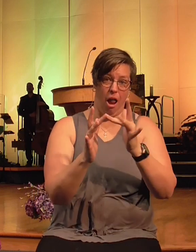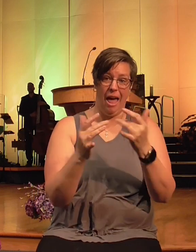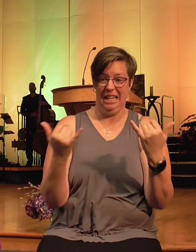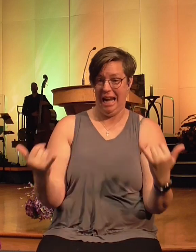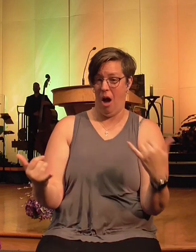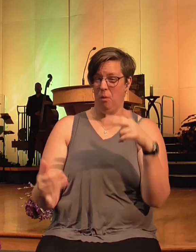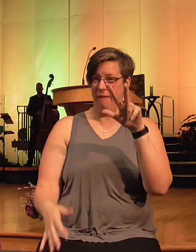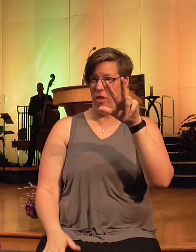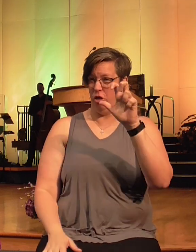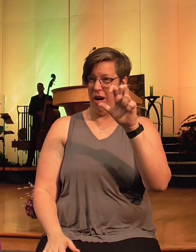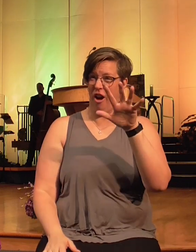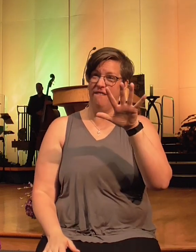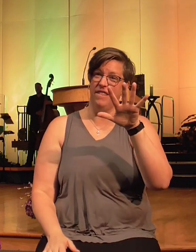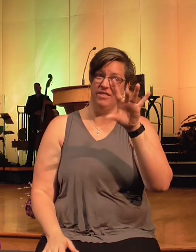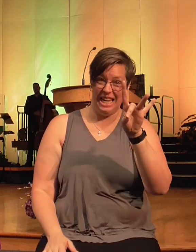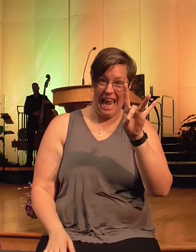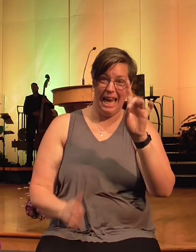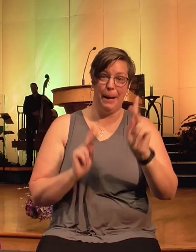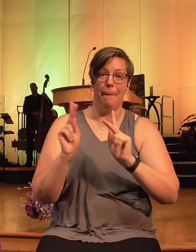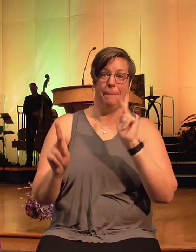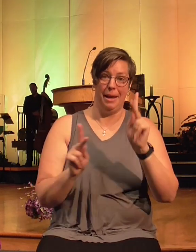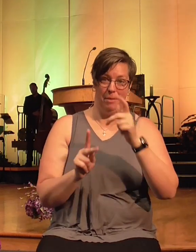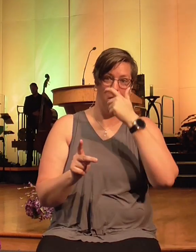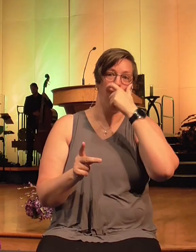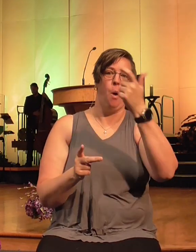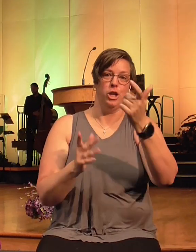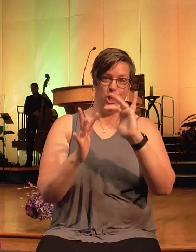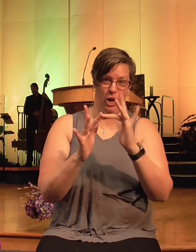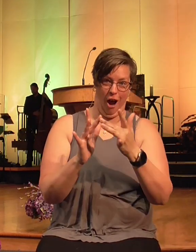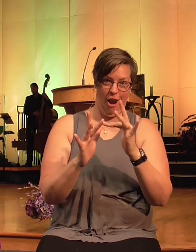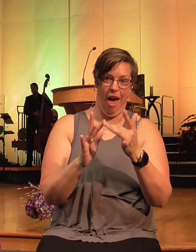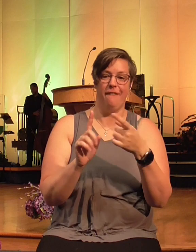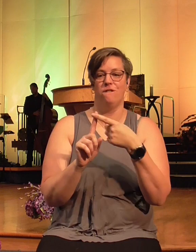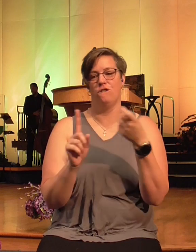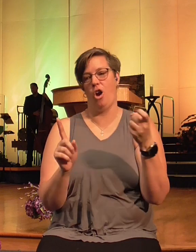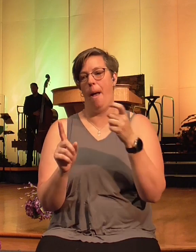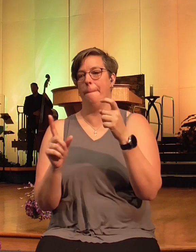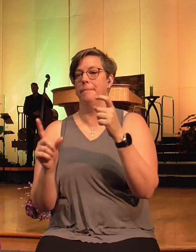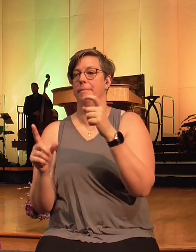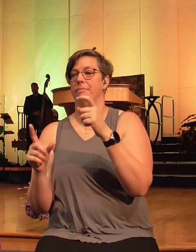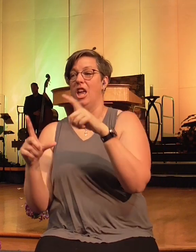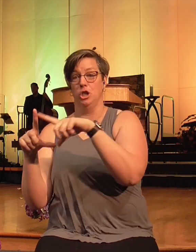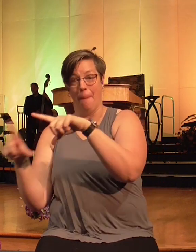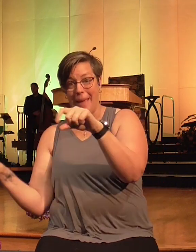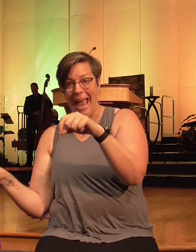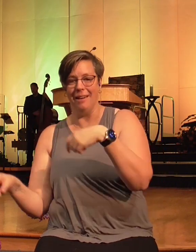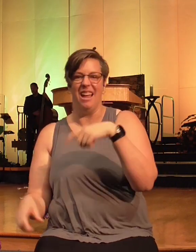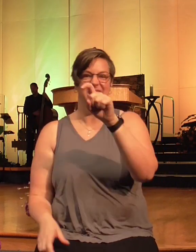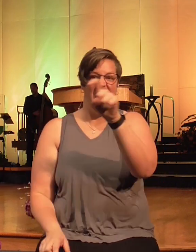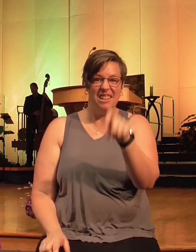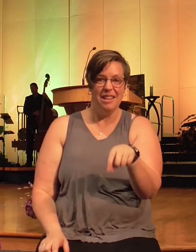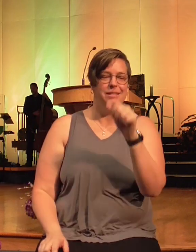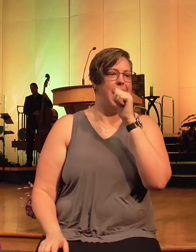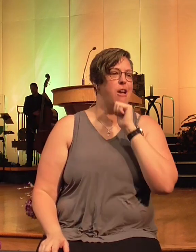have 358 people watching online, and they're from Japan and Texas,